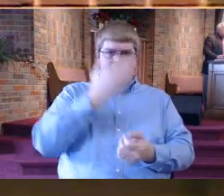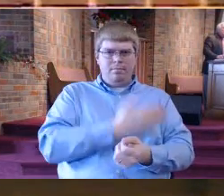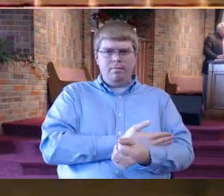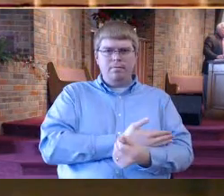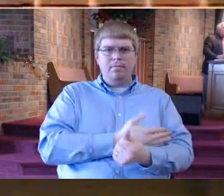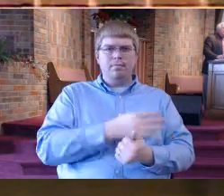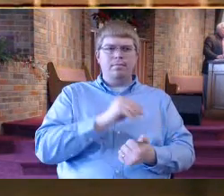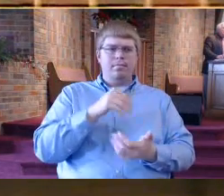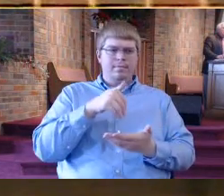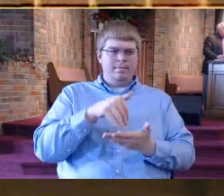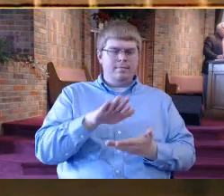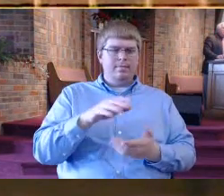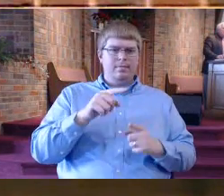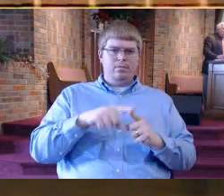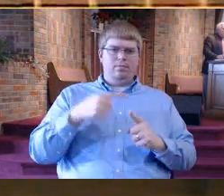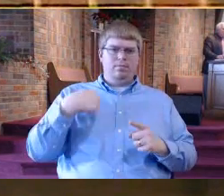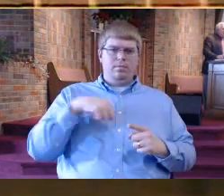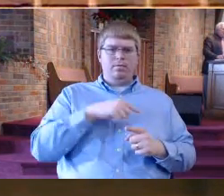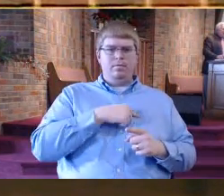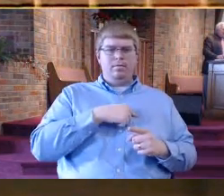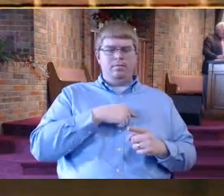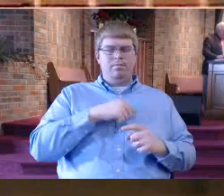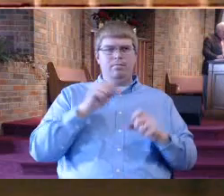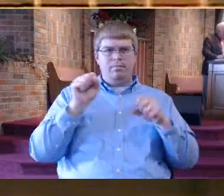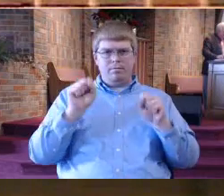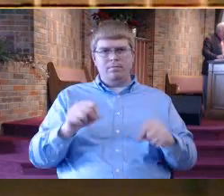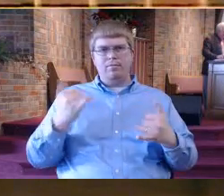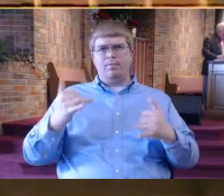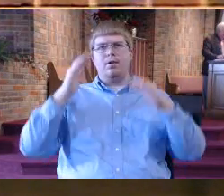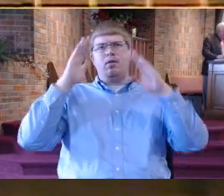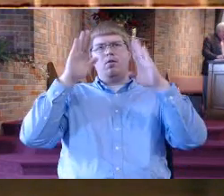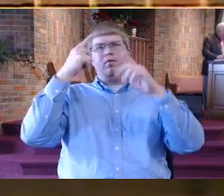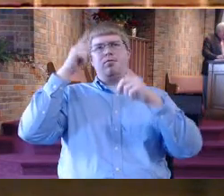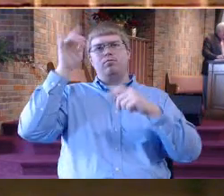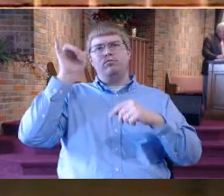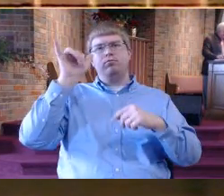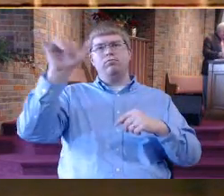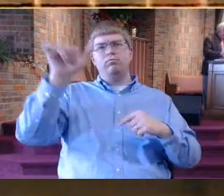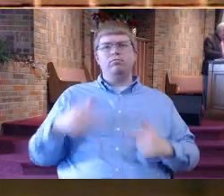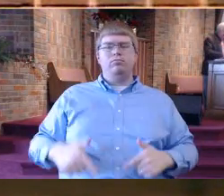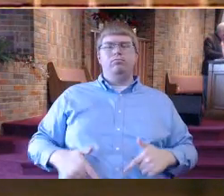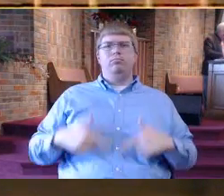us the hope of eternal life.